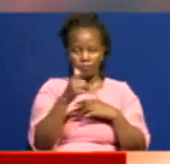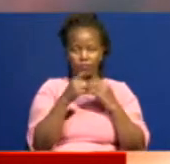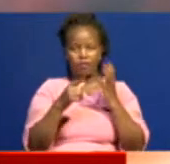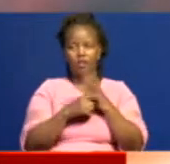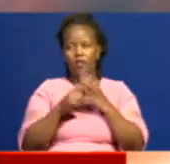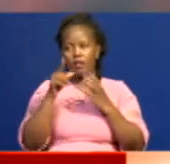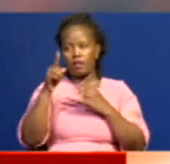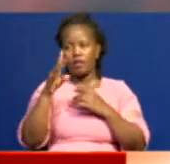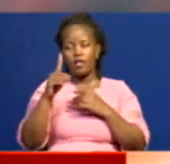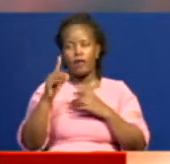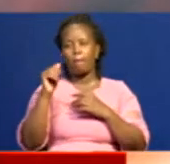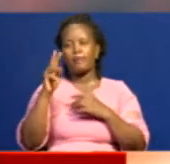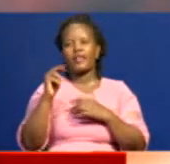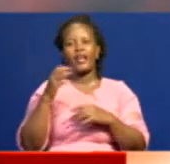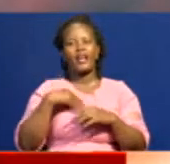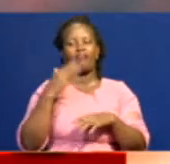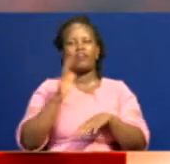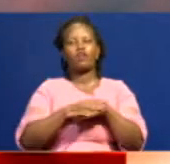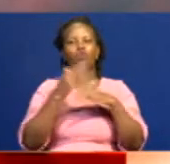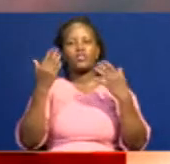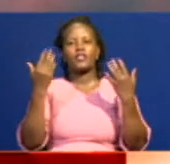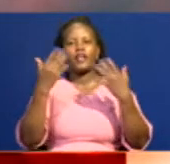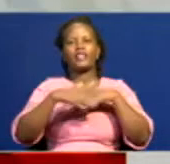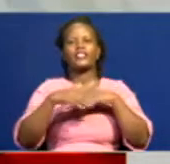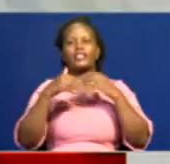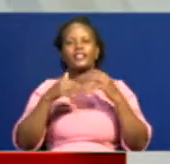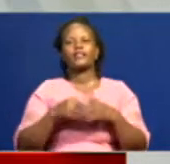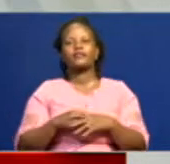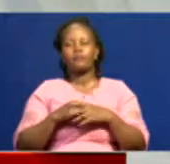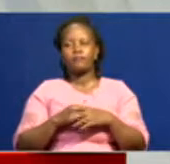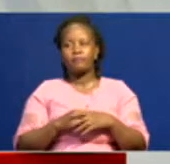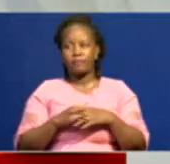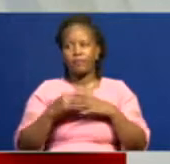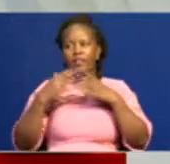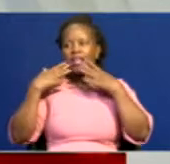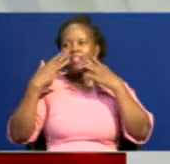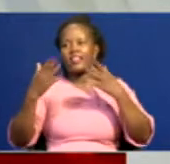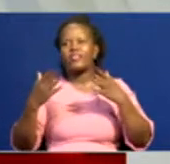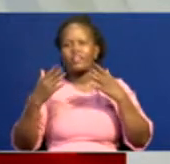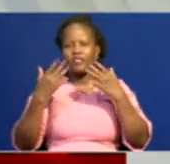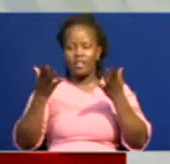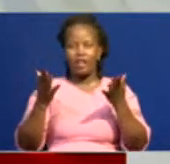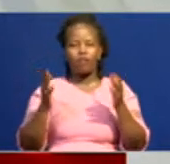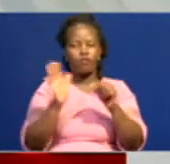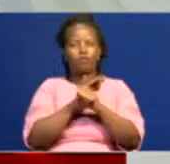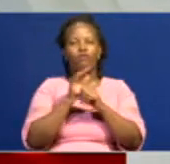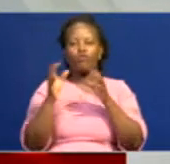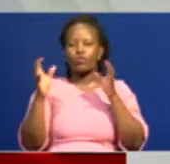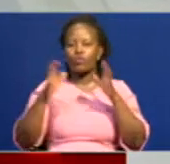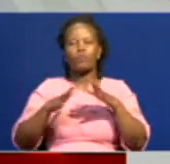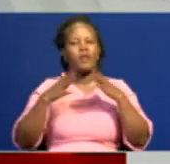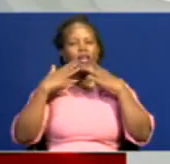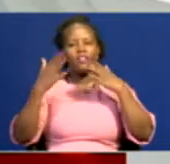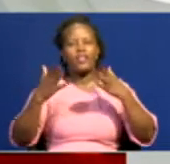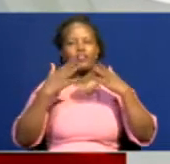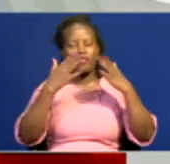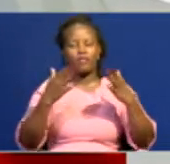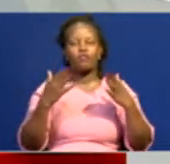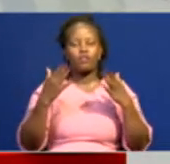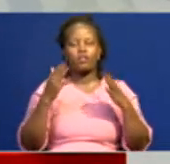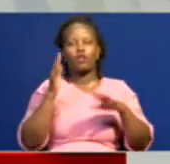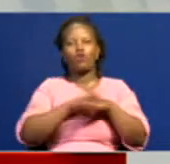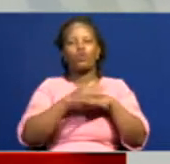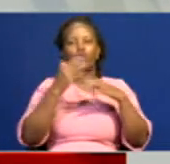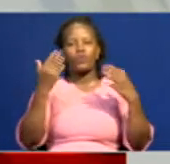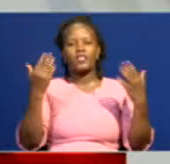Wahome. Have a good one. Over to you, Tom Mboya. Thanks, Daniel. Well, on behalf of the entire team, I want to thank you for watching. My name is Tom Mboya. Good night from